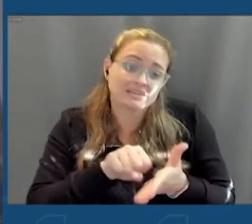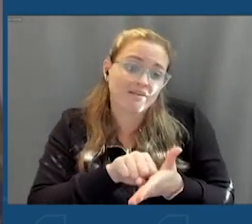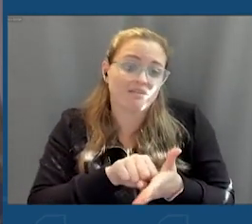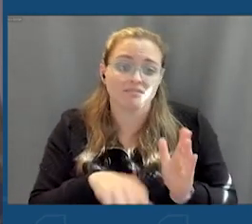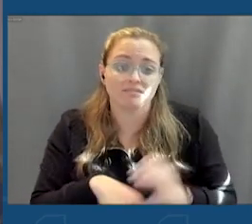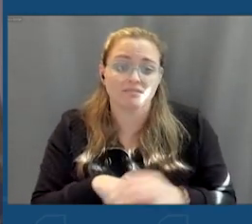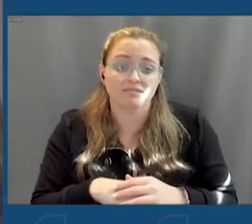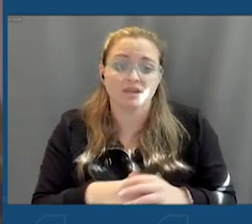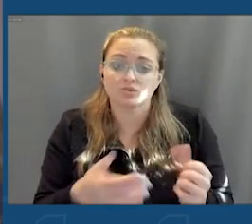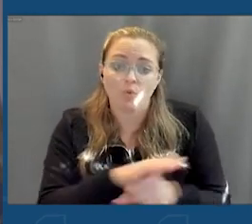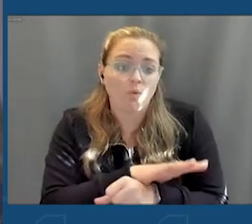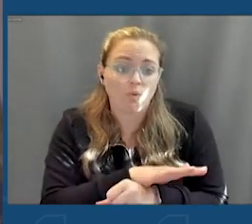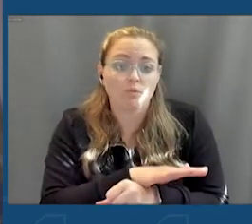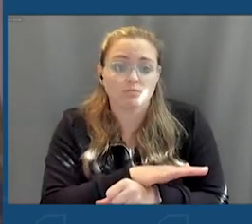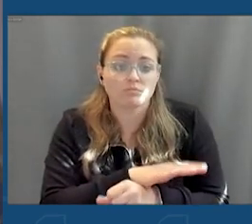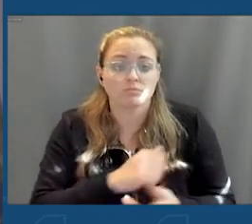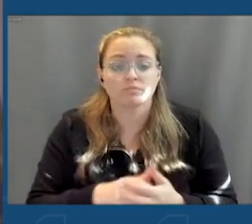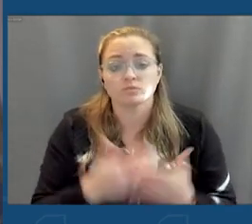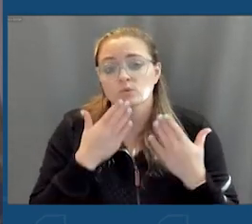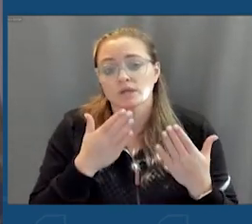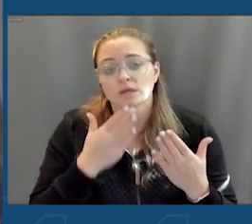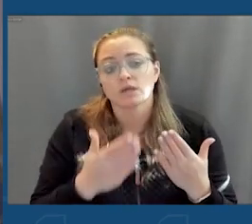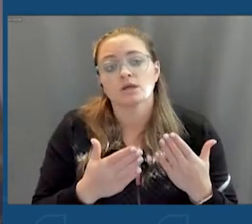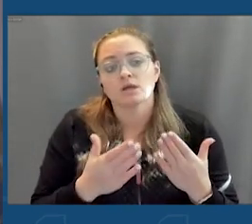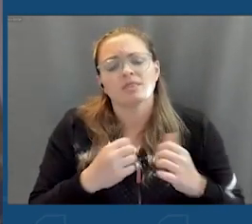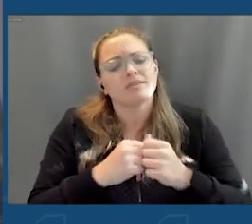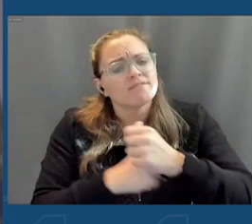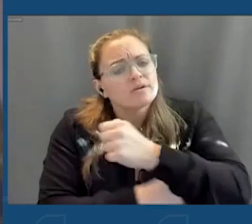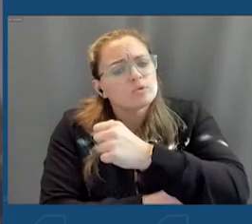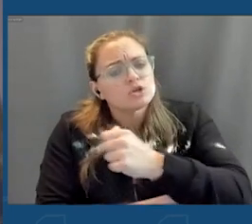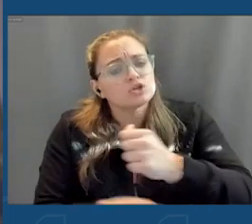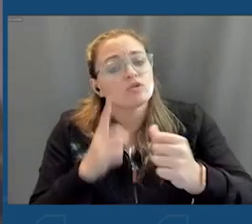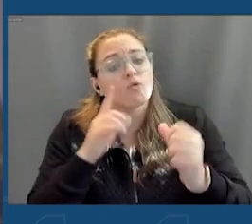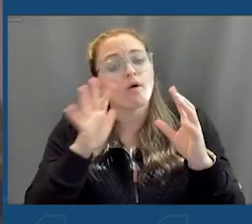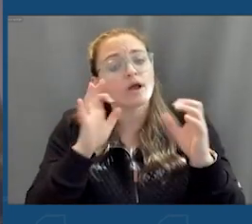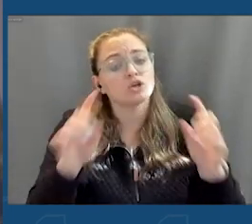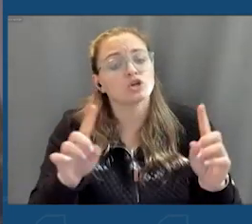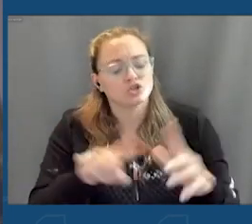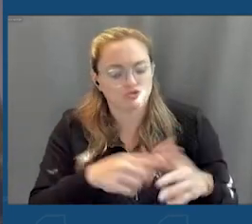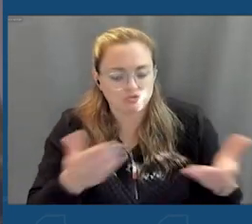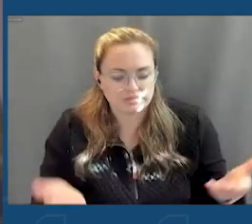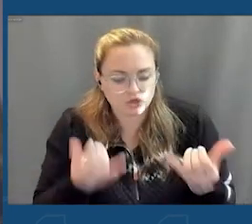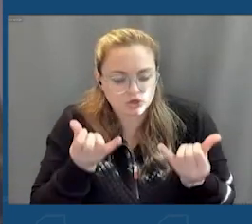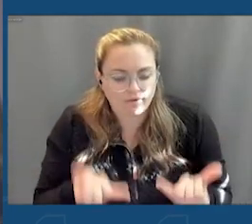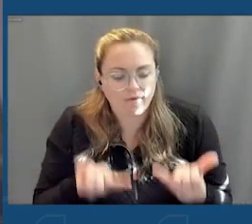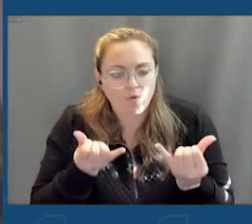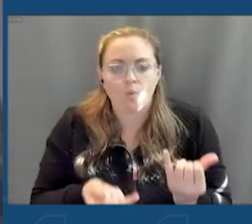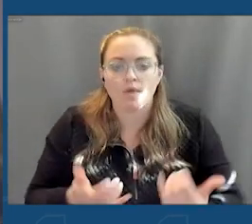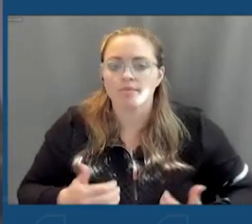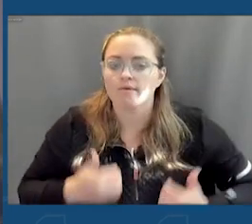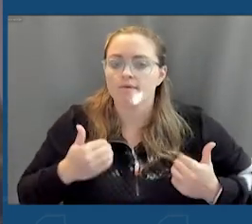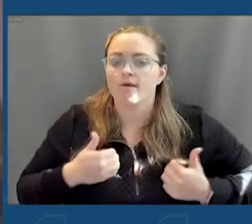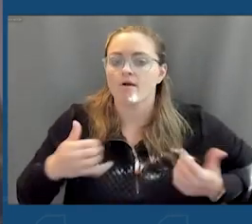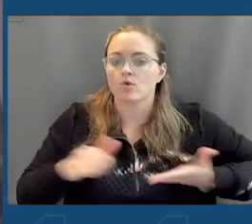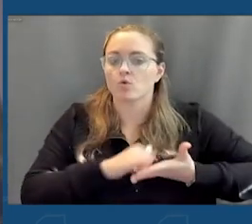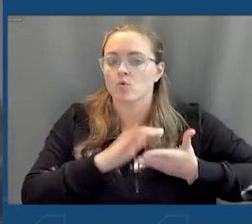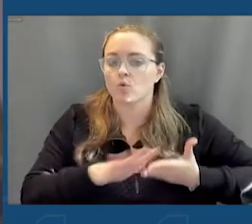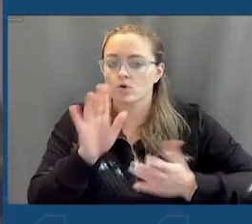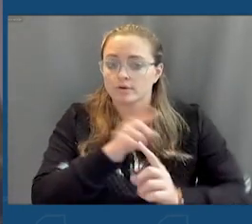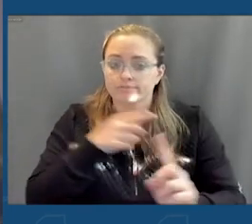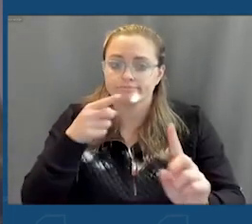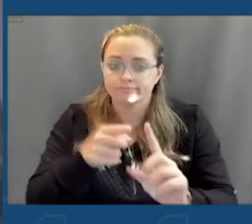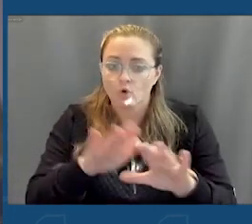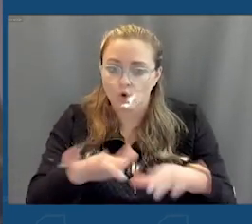So thank you very much. The foundation for education starts here with the youngest New Yorkers, and that's what we do in early